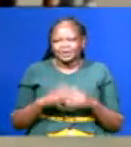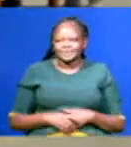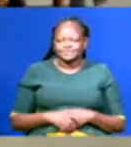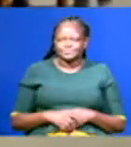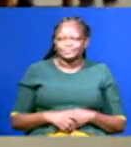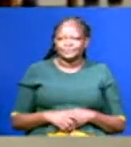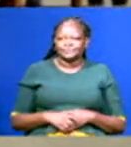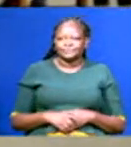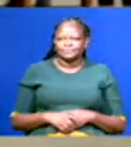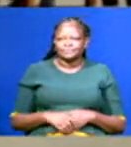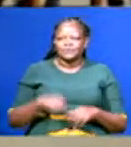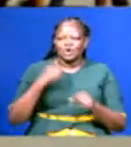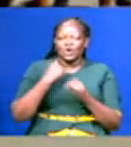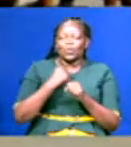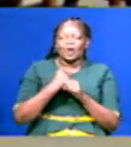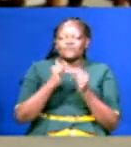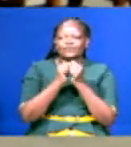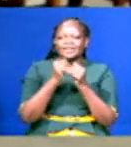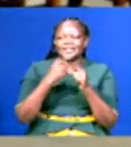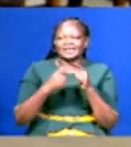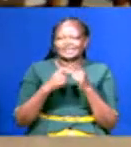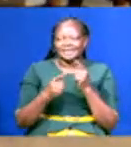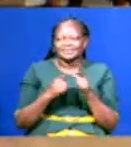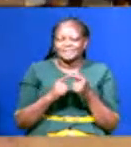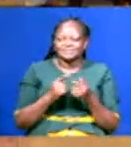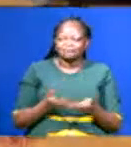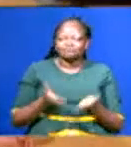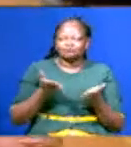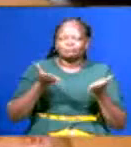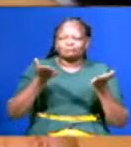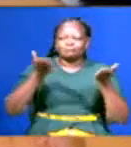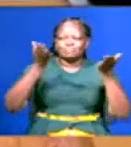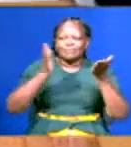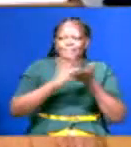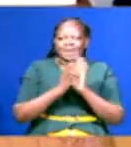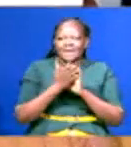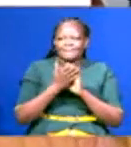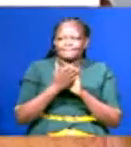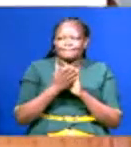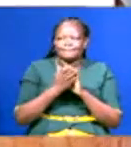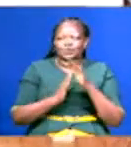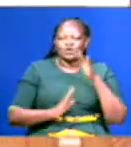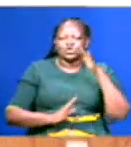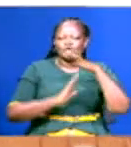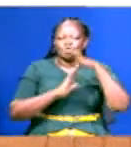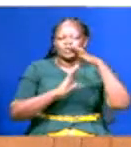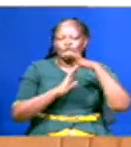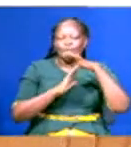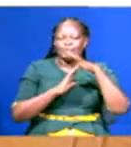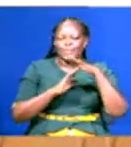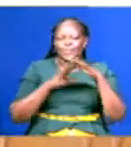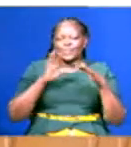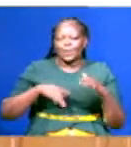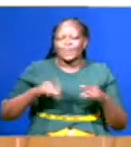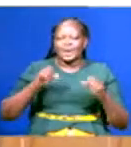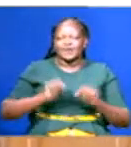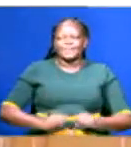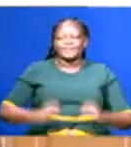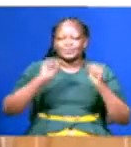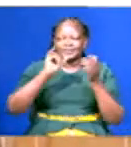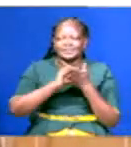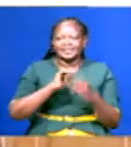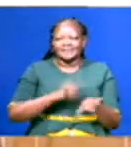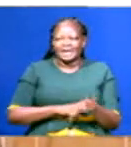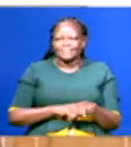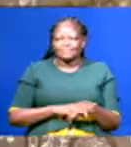Martha worked for a decade, rising up the ranks to becoming the highest ranking woman commander then. When the